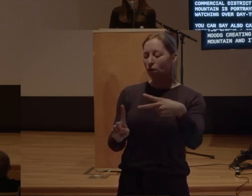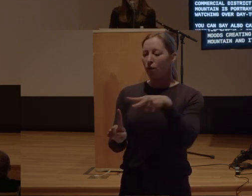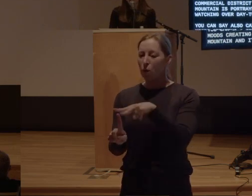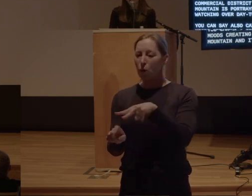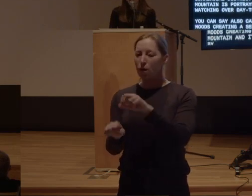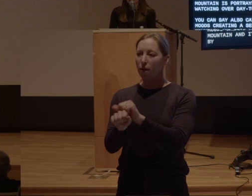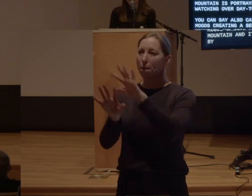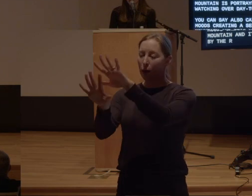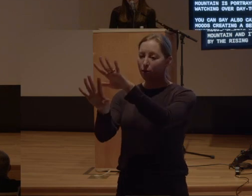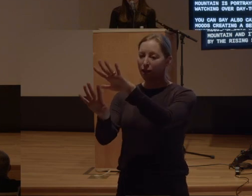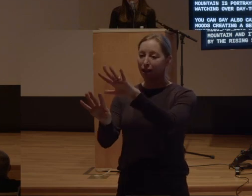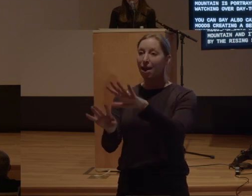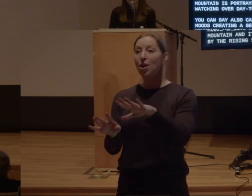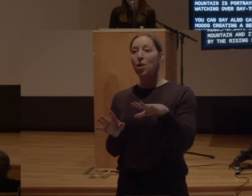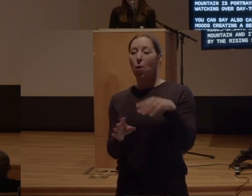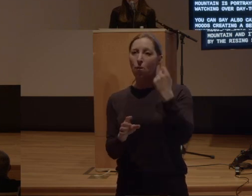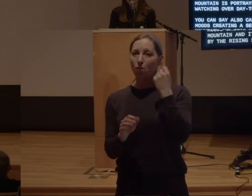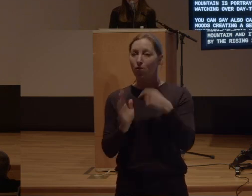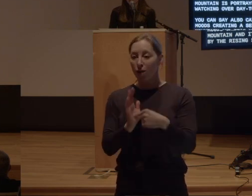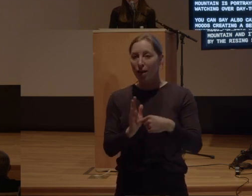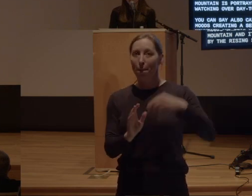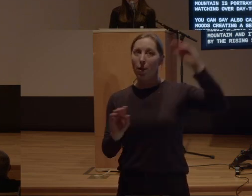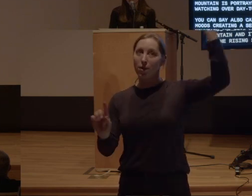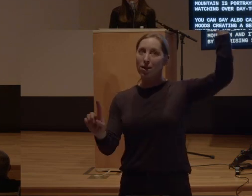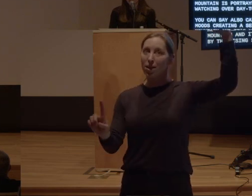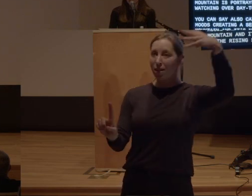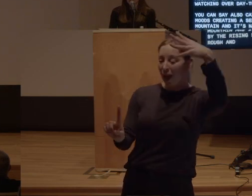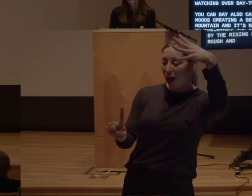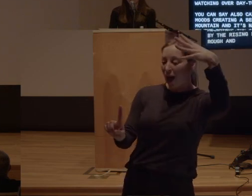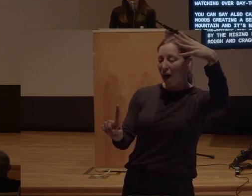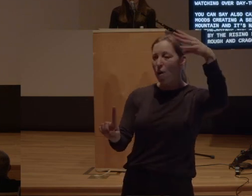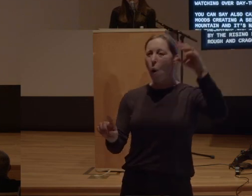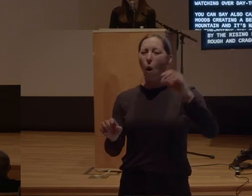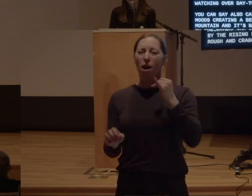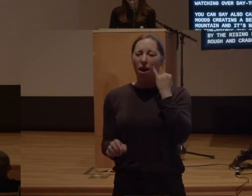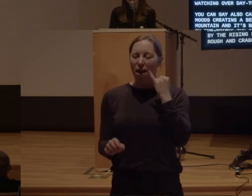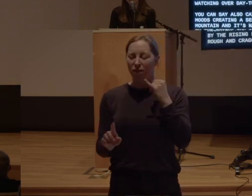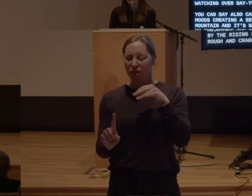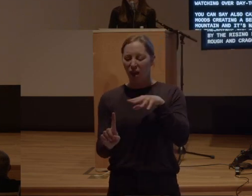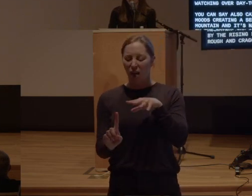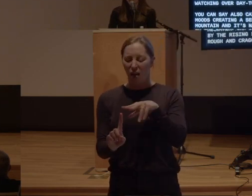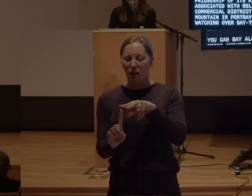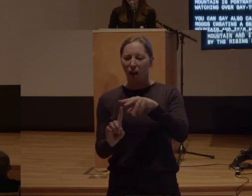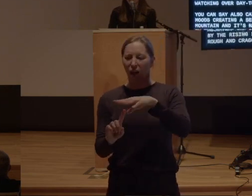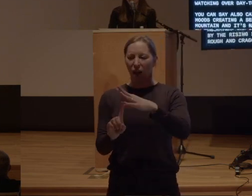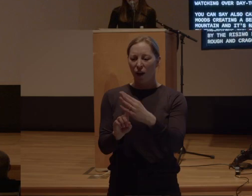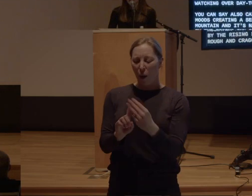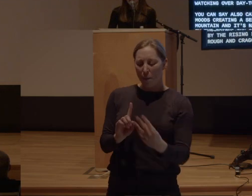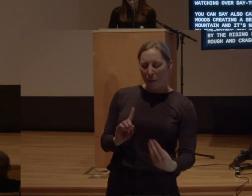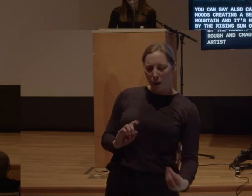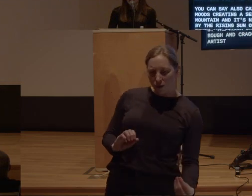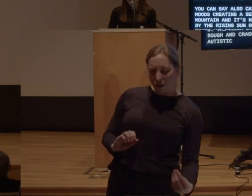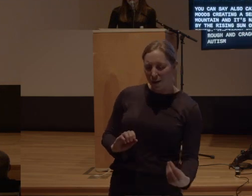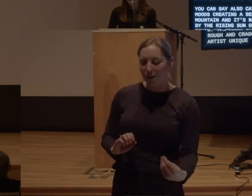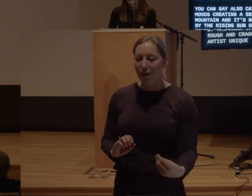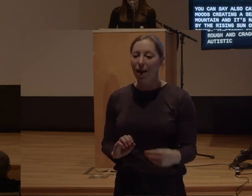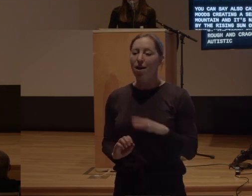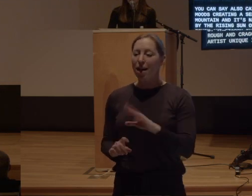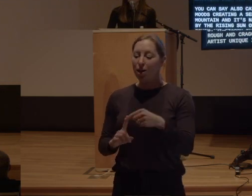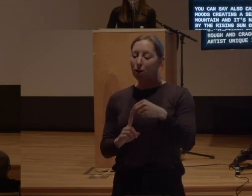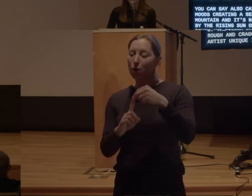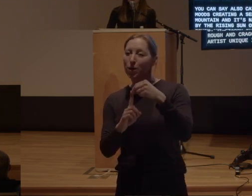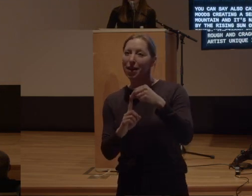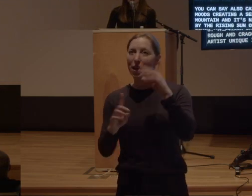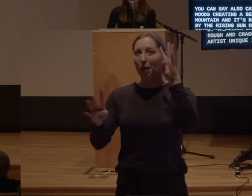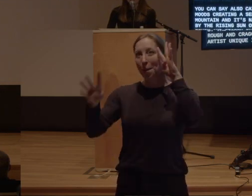by the rising sun on a clear morning, or looking rough and craggy in the heat of the summer. The artist's unique imagination always